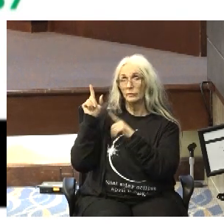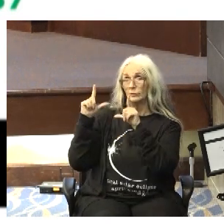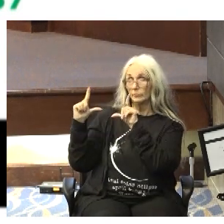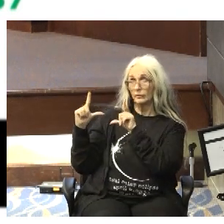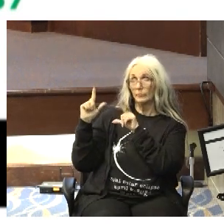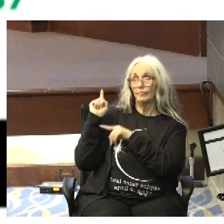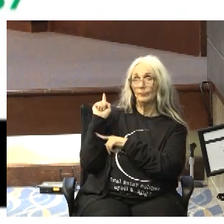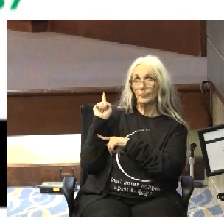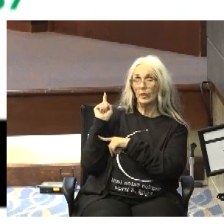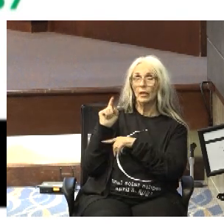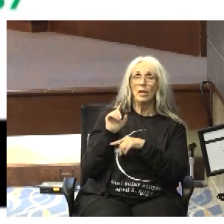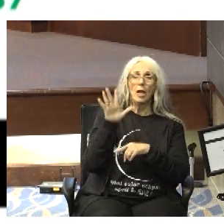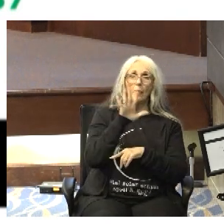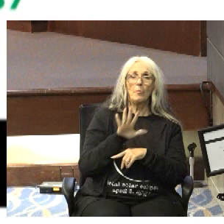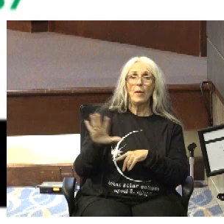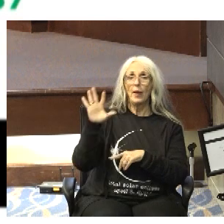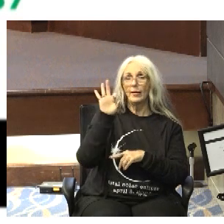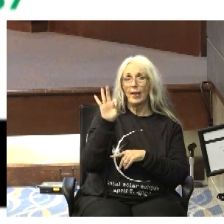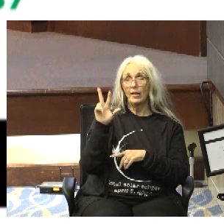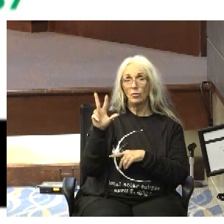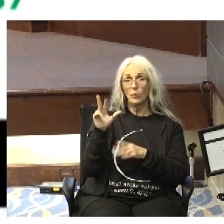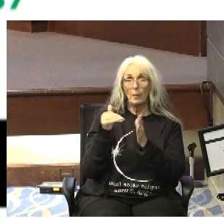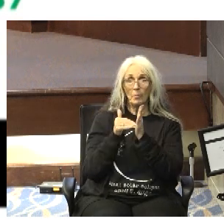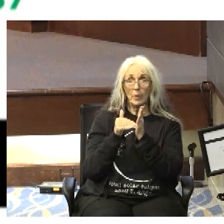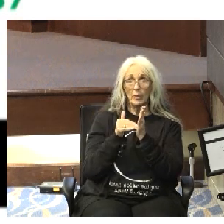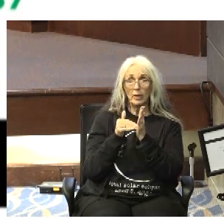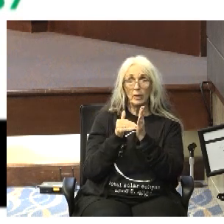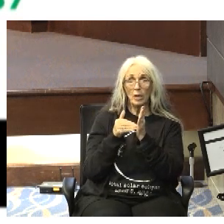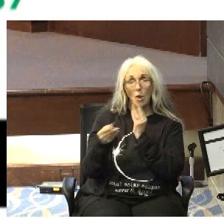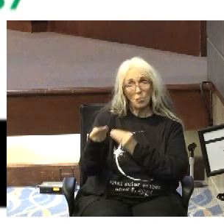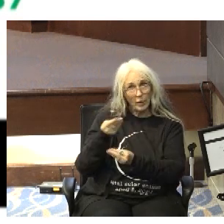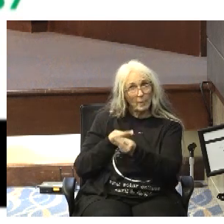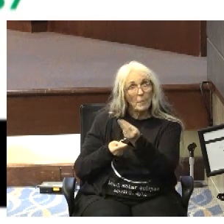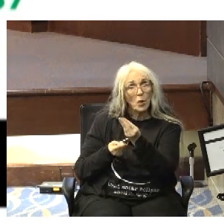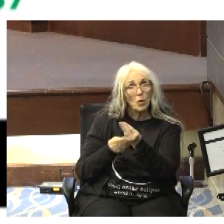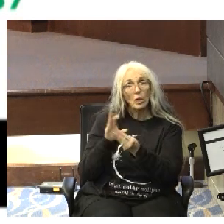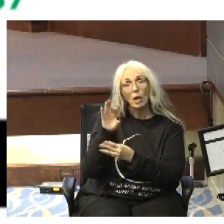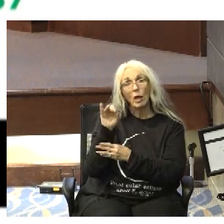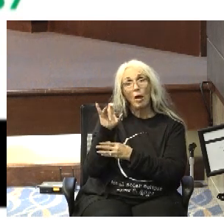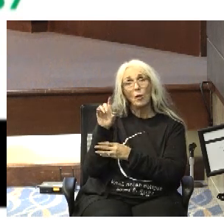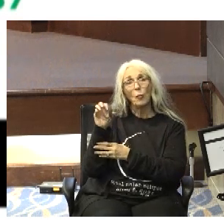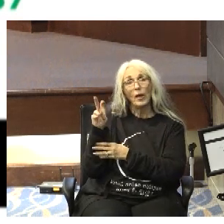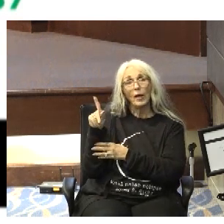Approximately $93 million of which will be reimbursed to the Caldwell companies through